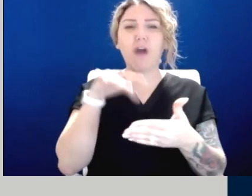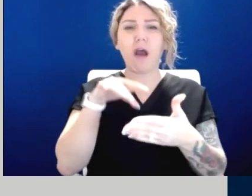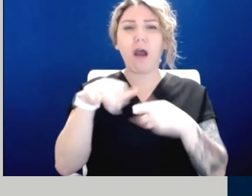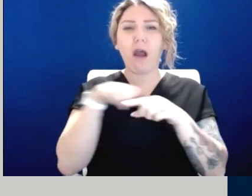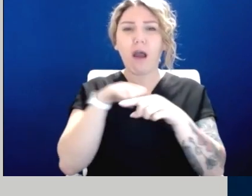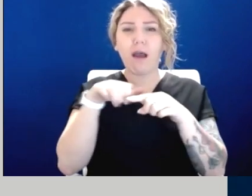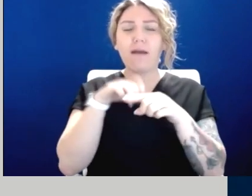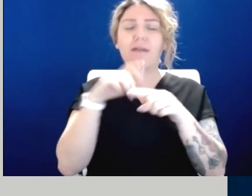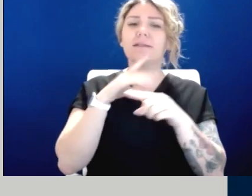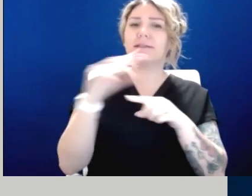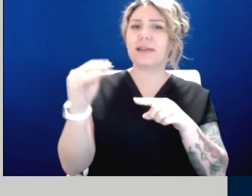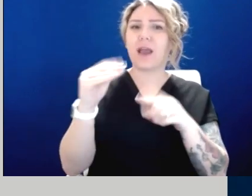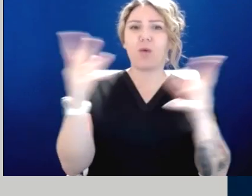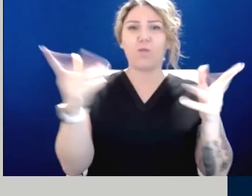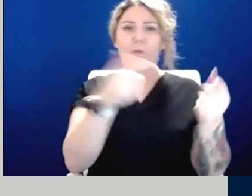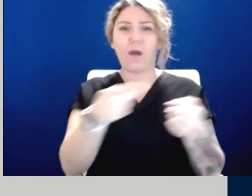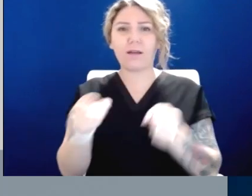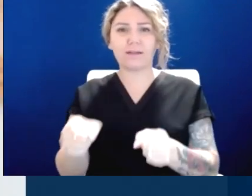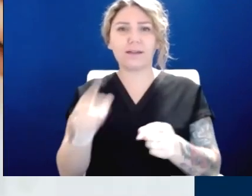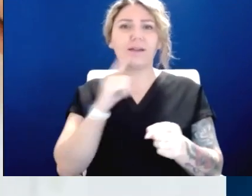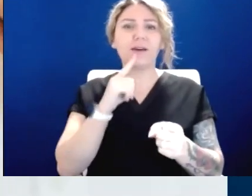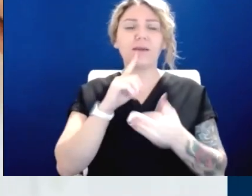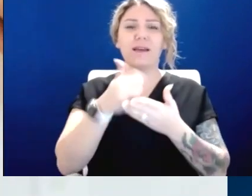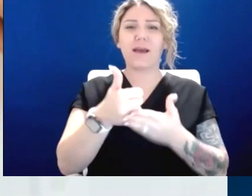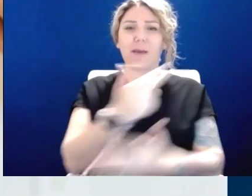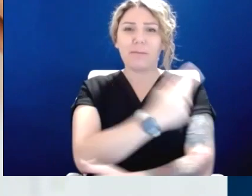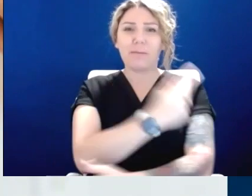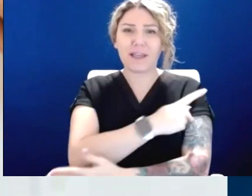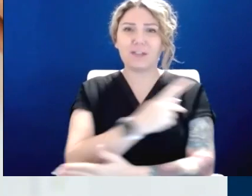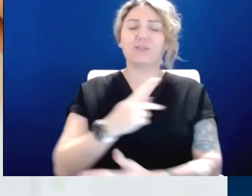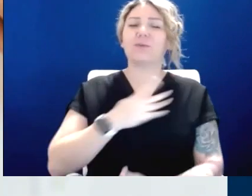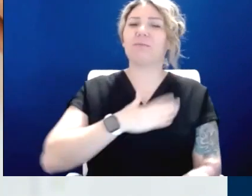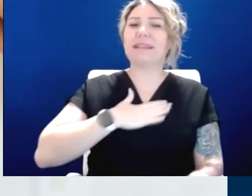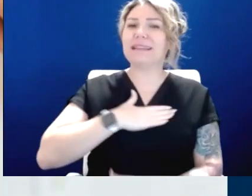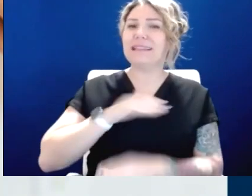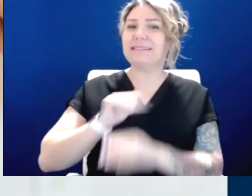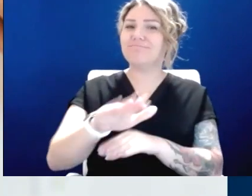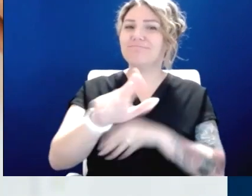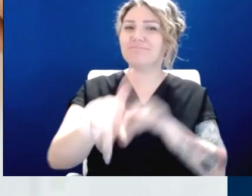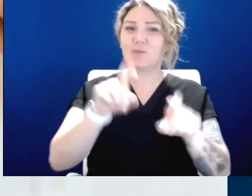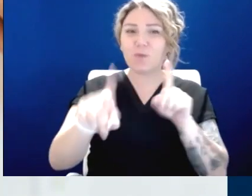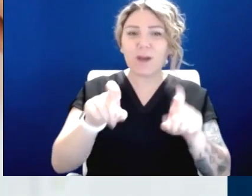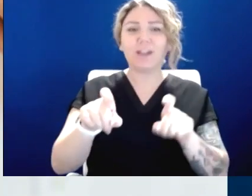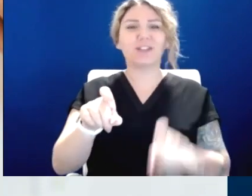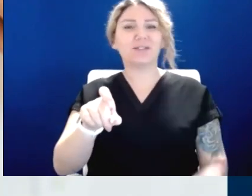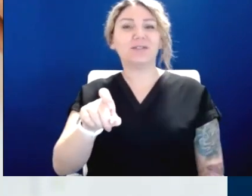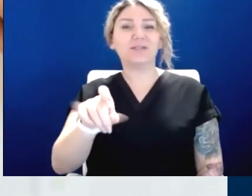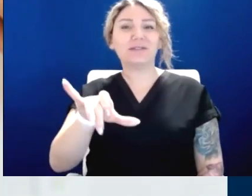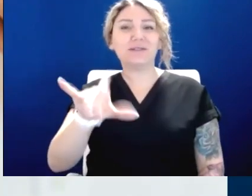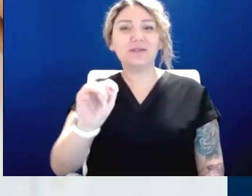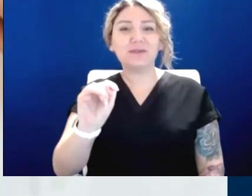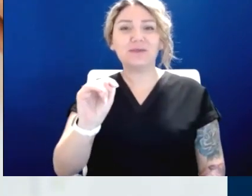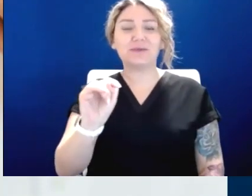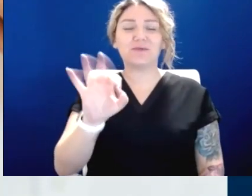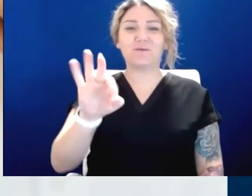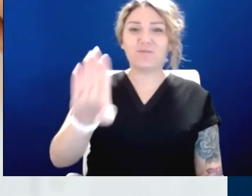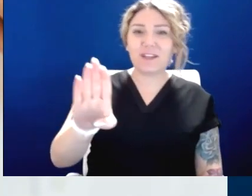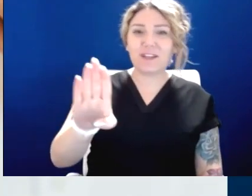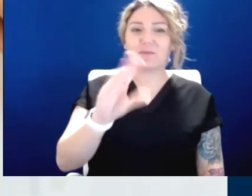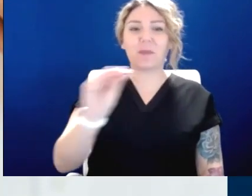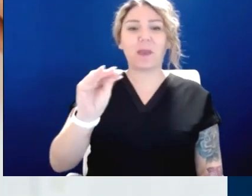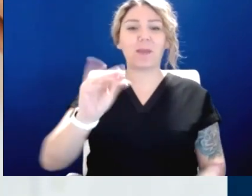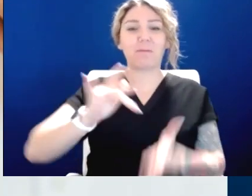movements that help patients. So get your questions sent into us on YouTube, Facebook, and the Medical News Network. You can find links to those right